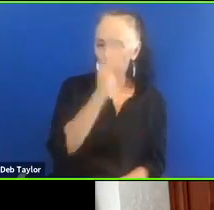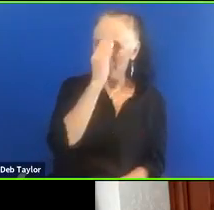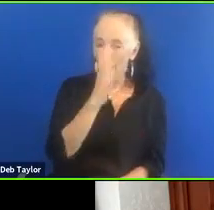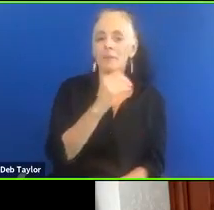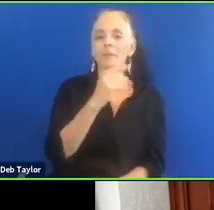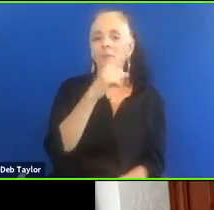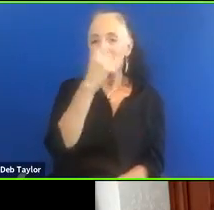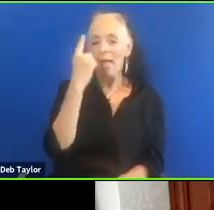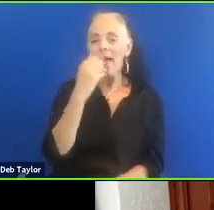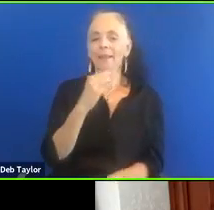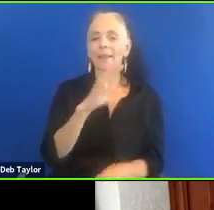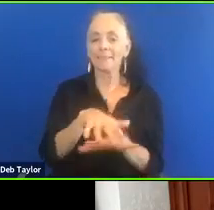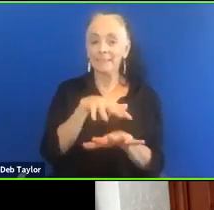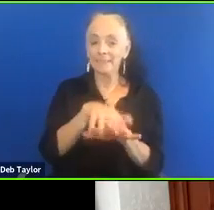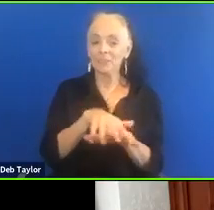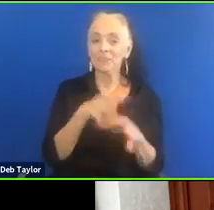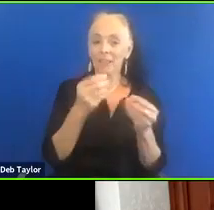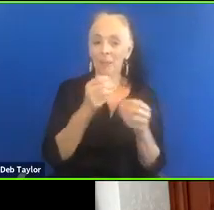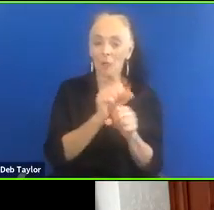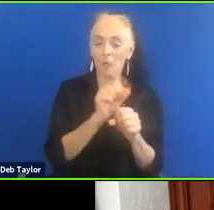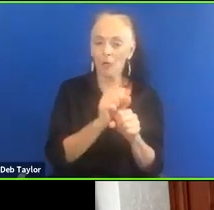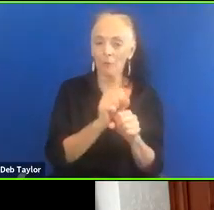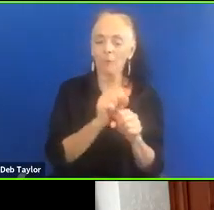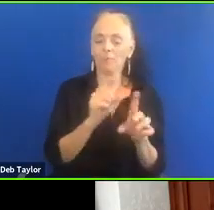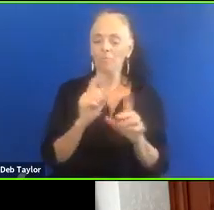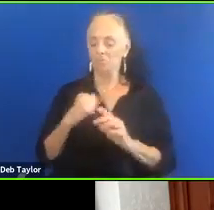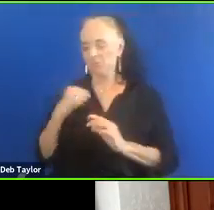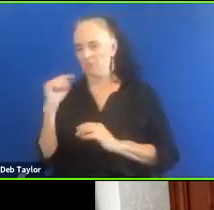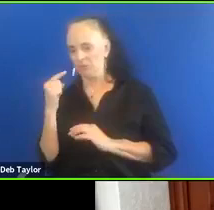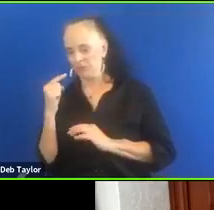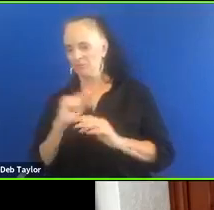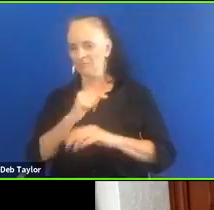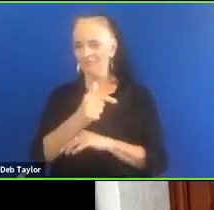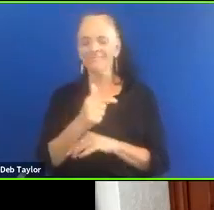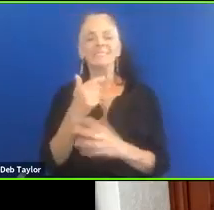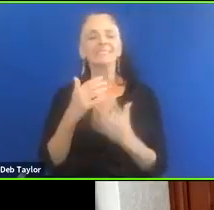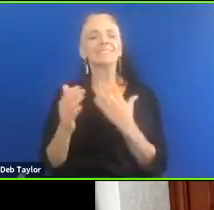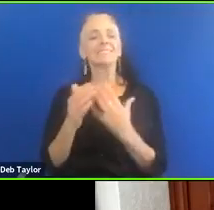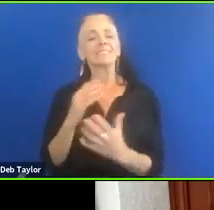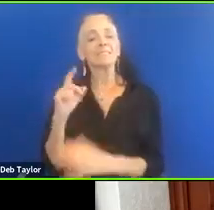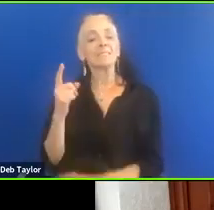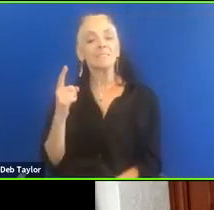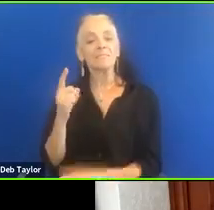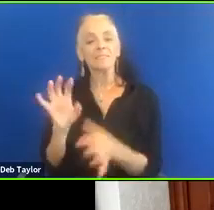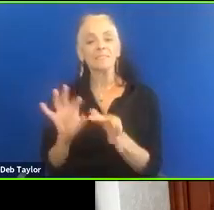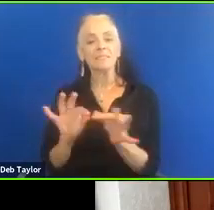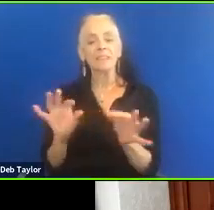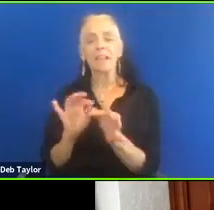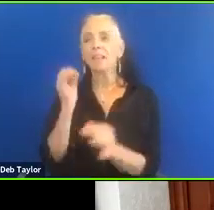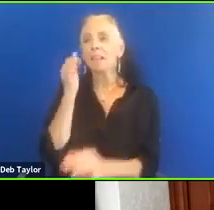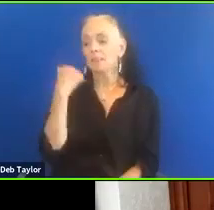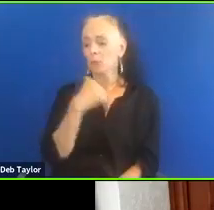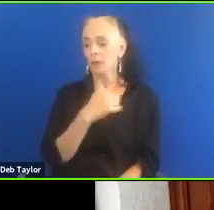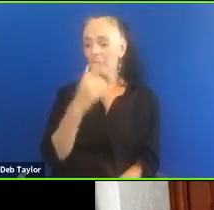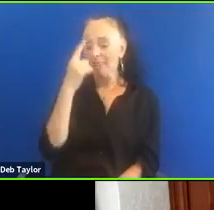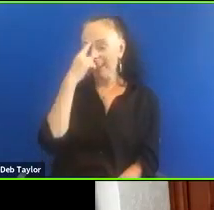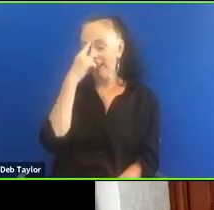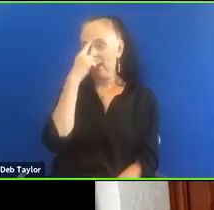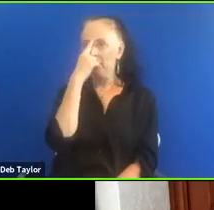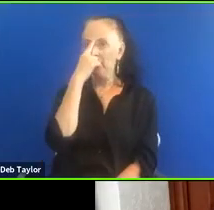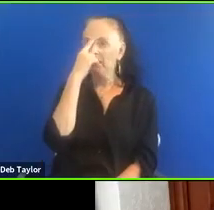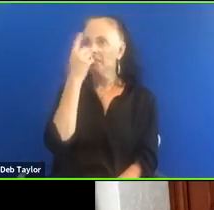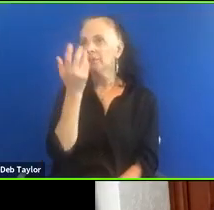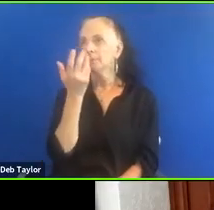Black and Indigenous land work. But I first want to say that if we think we're suddenly going